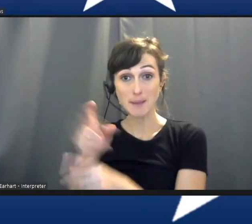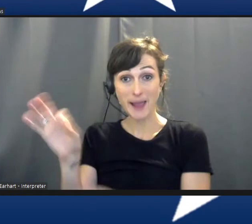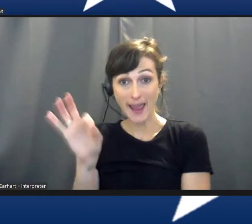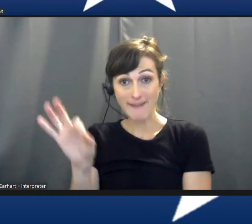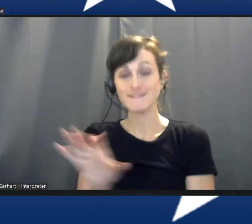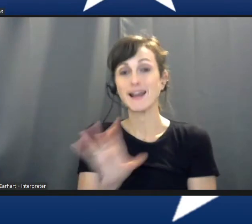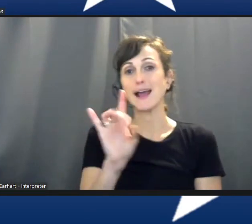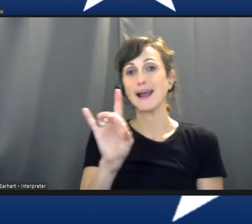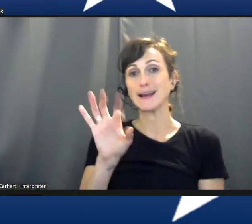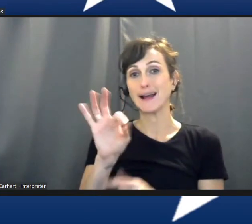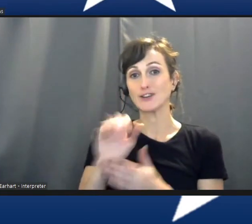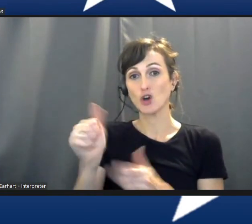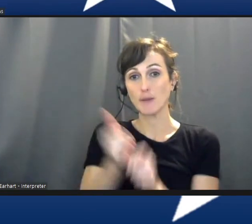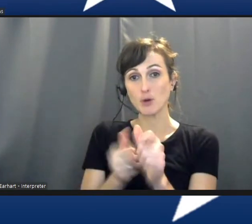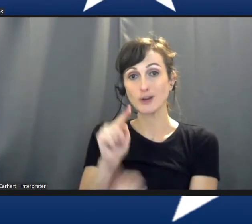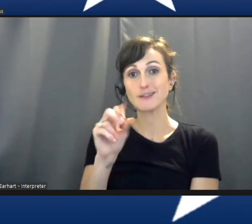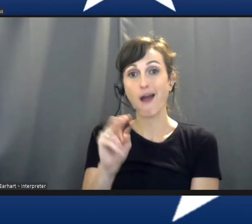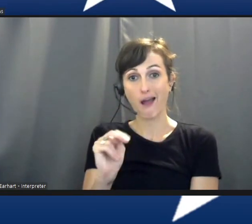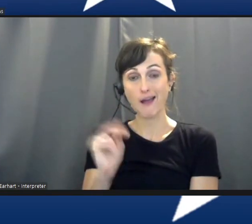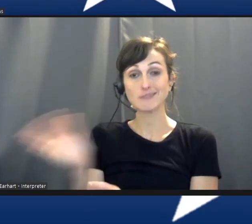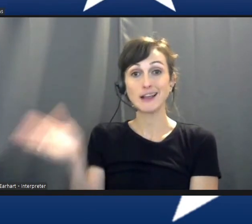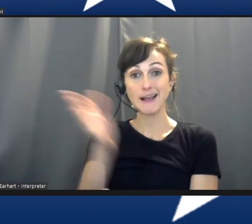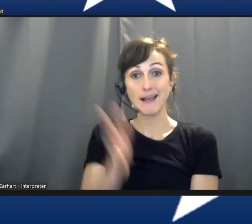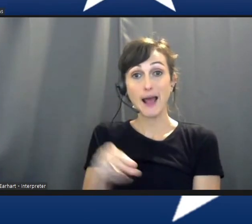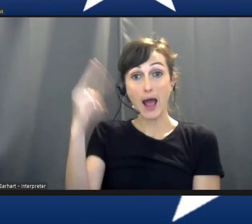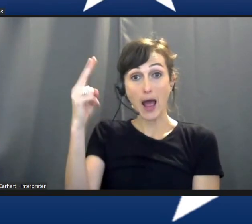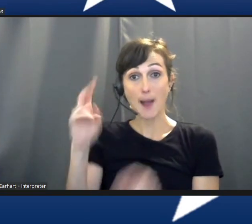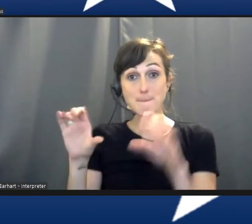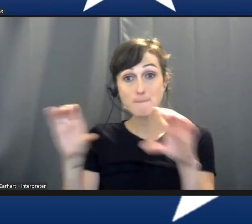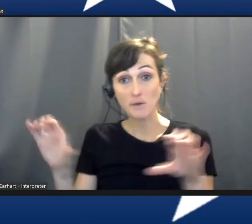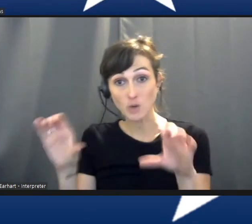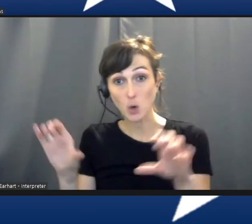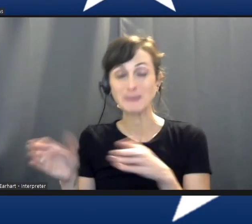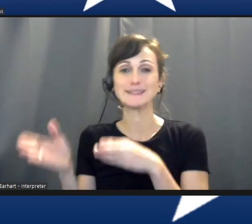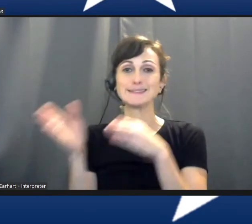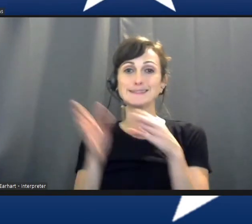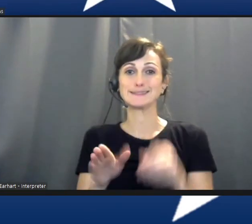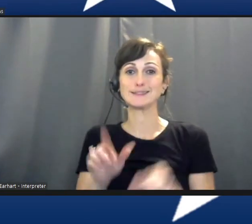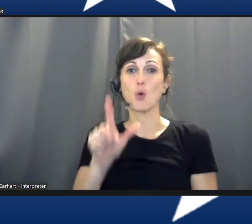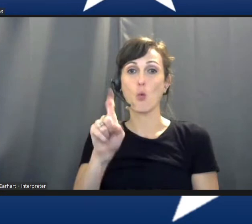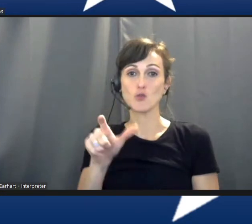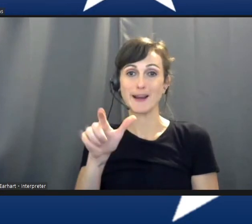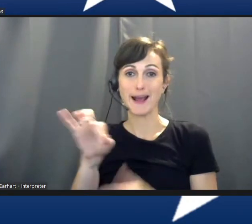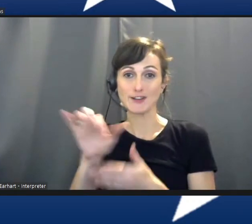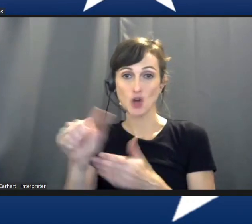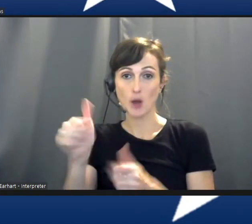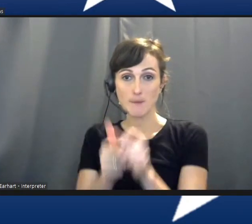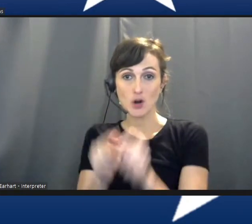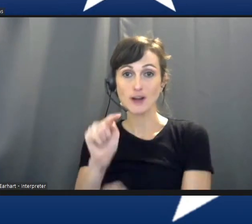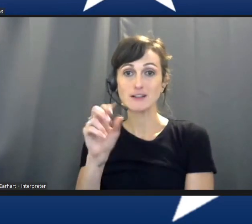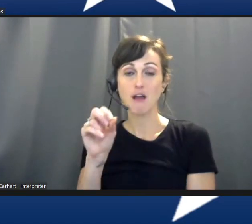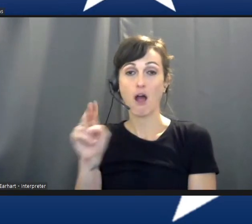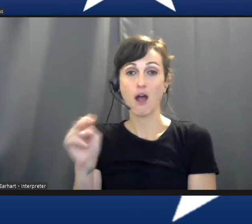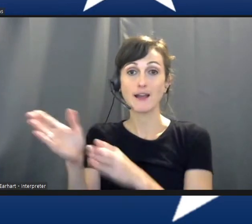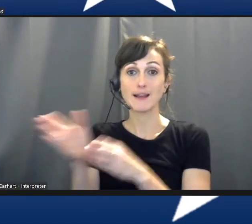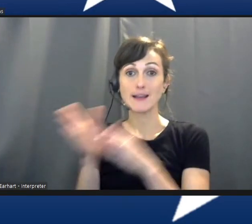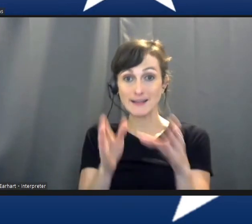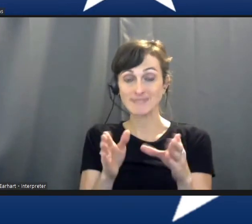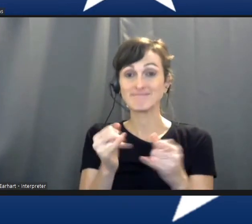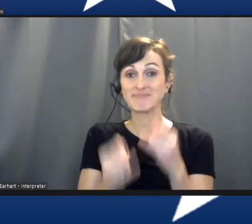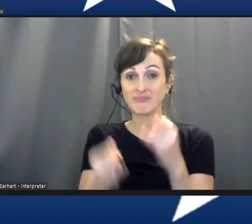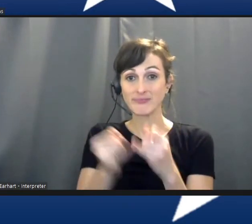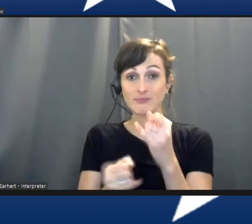ton. High performance asphalt cold mix, they bid $129 per ton. And asphaltic oil sand, they bid